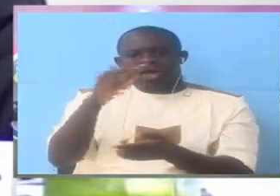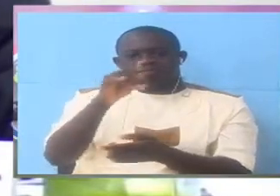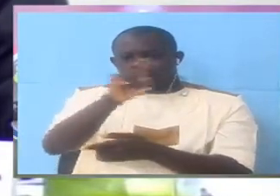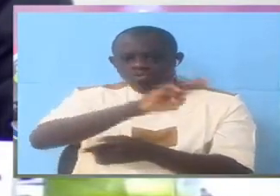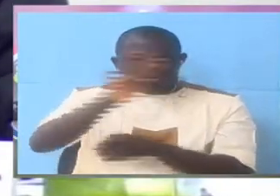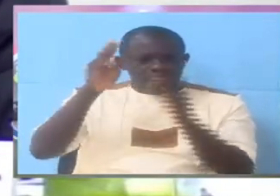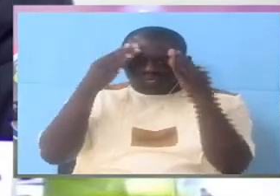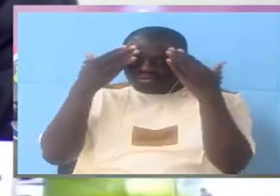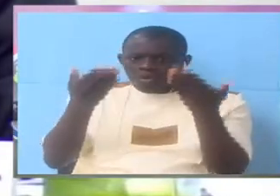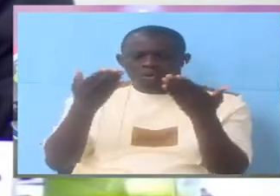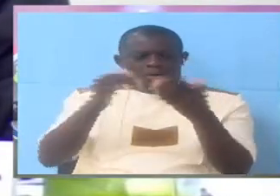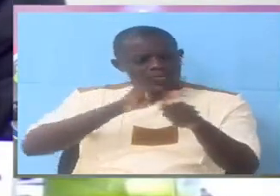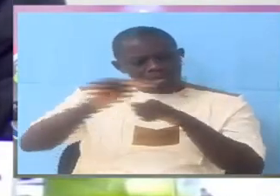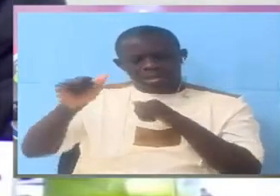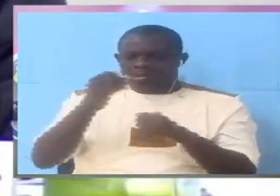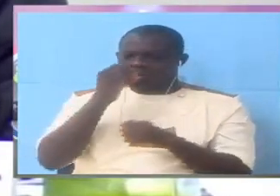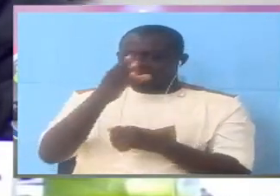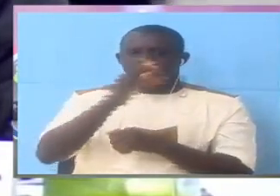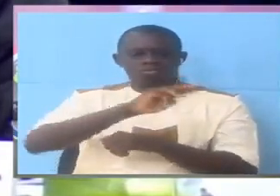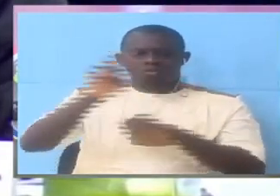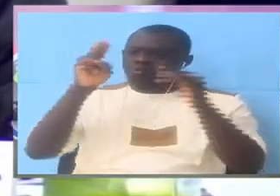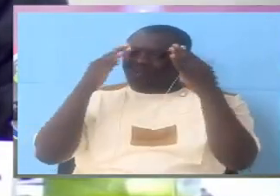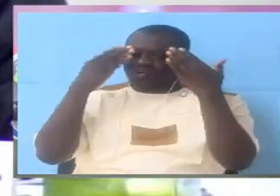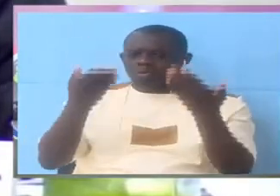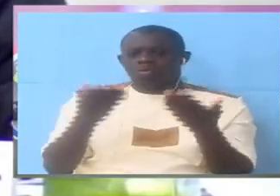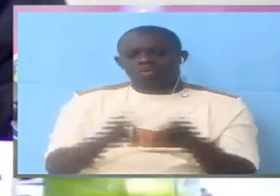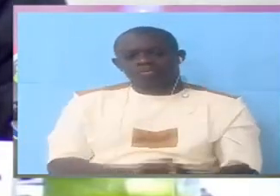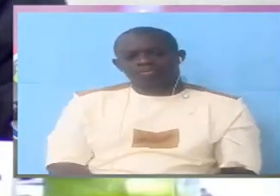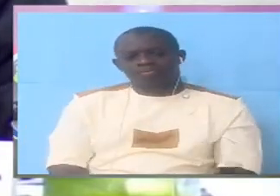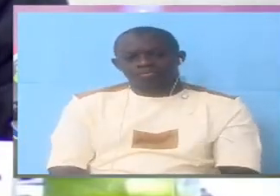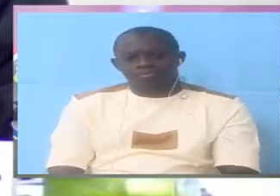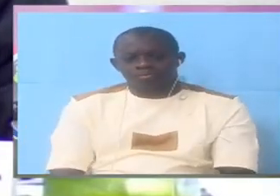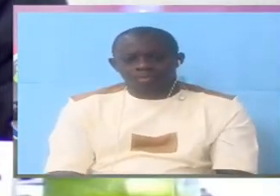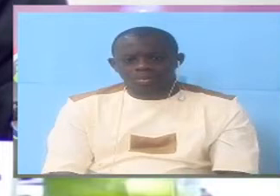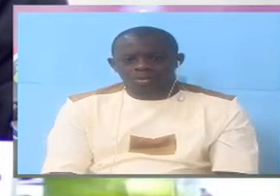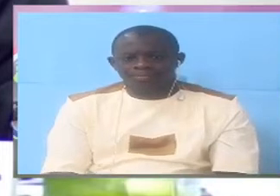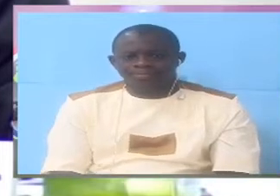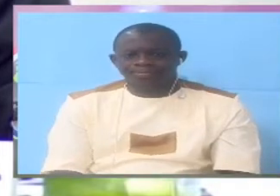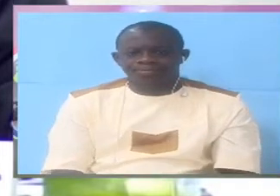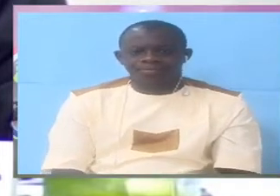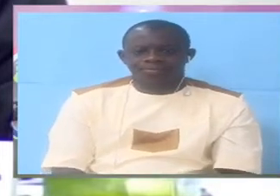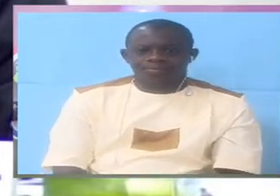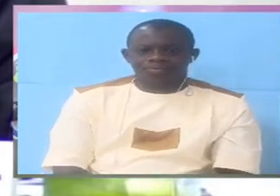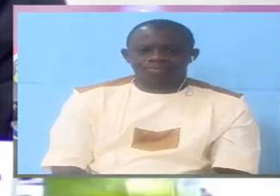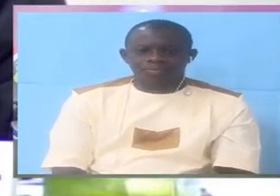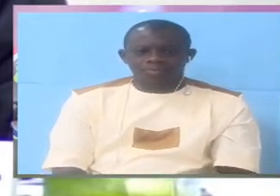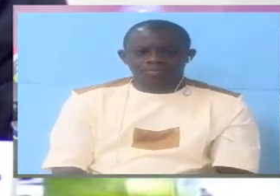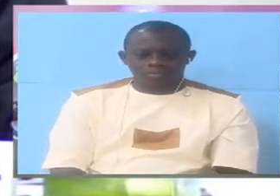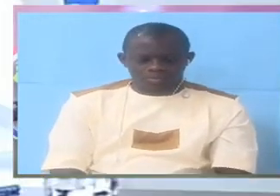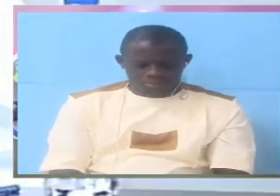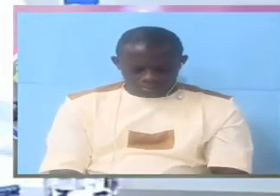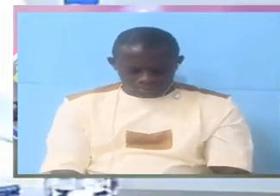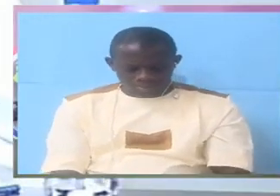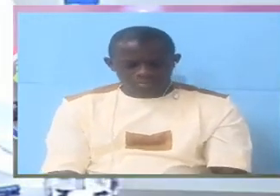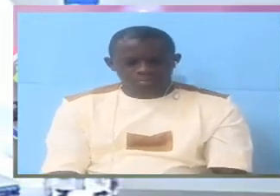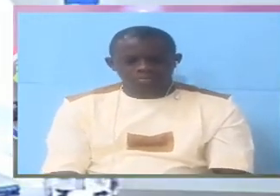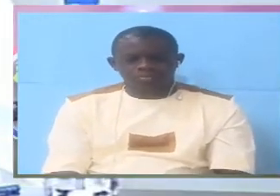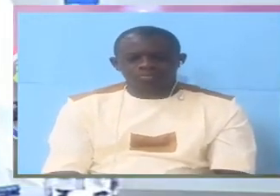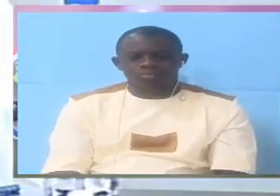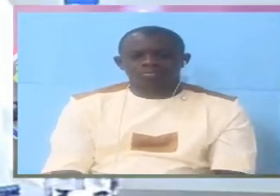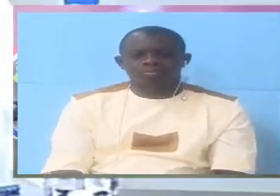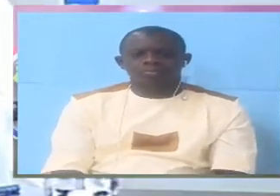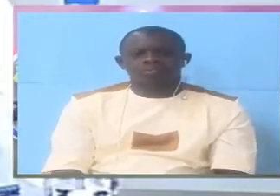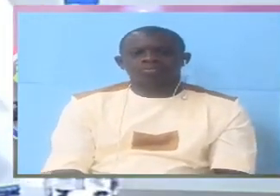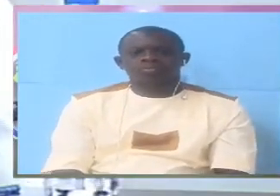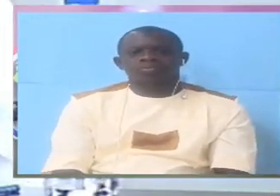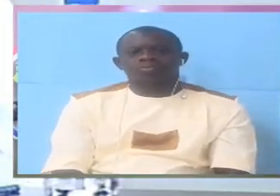don't know. Man fam fo jamme alonko a jareta pour ya sene yandi folo ya nyini karo kala sene yema ni malon do afo malon. One